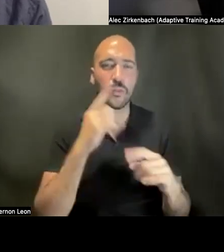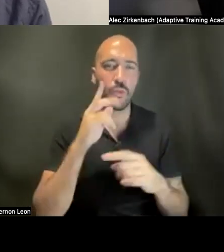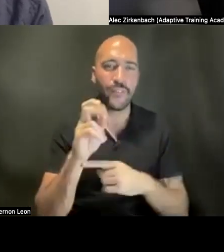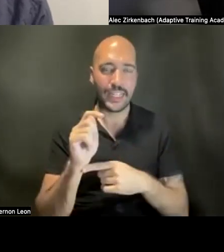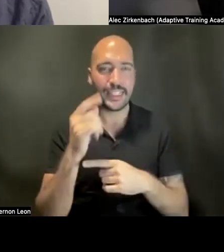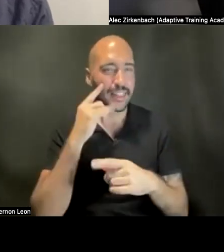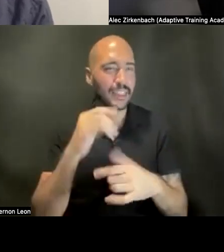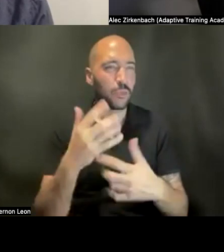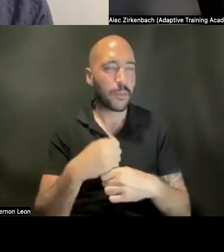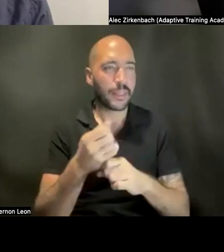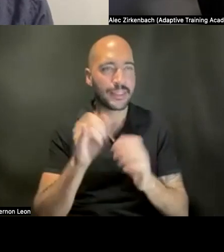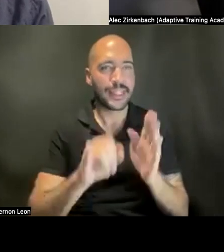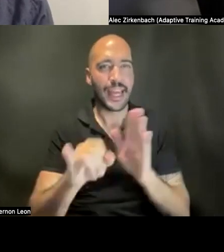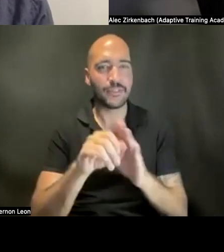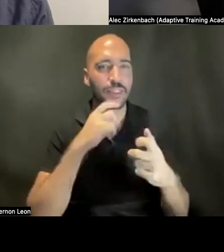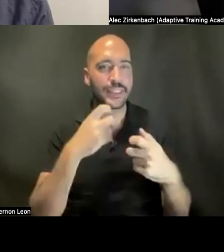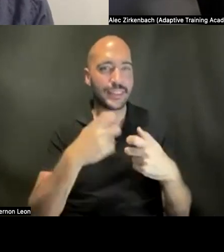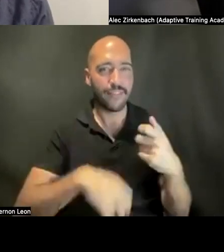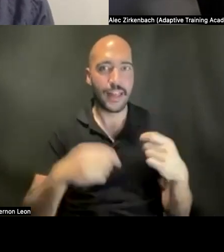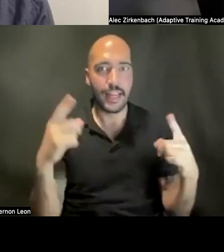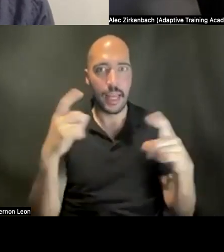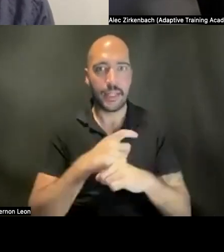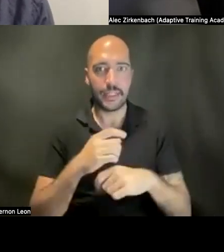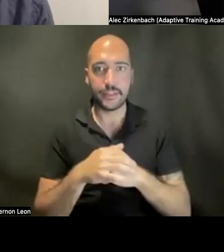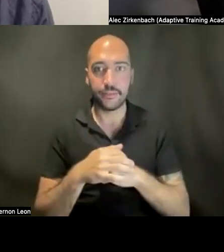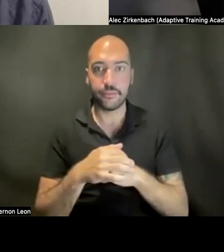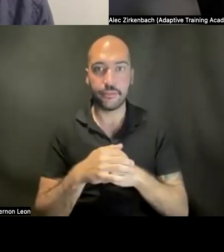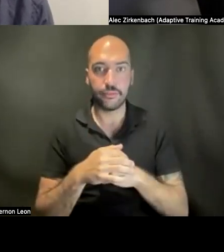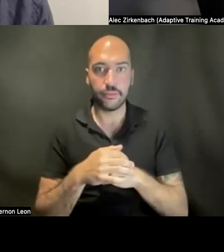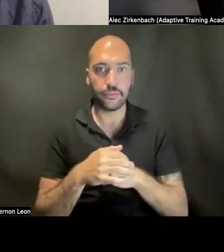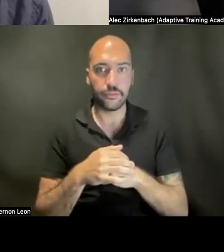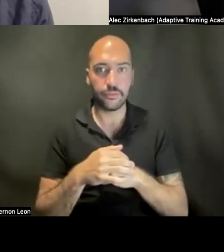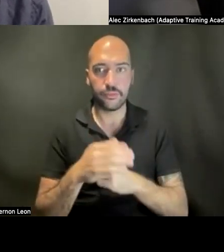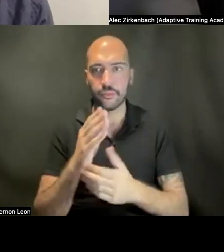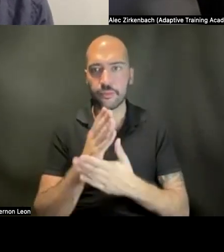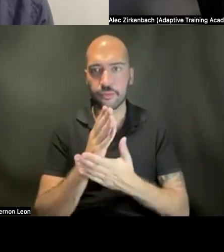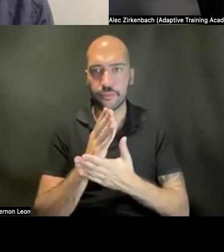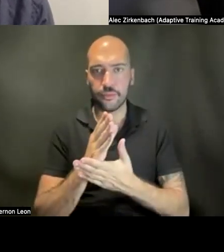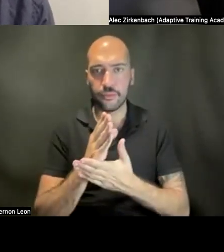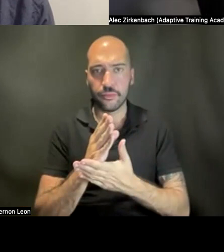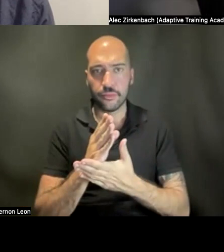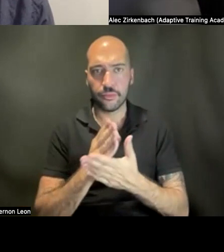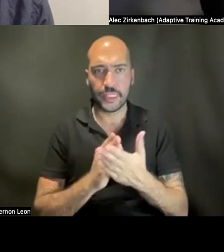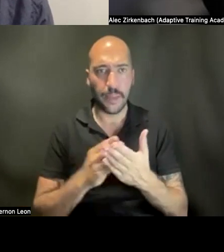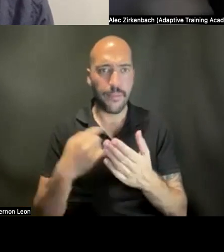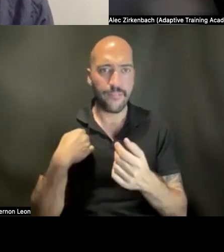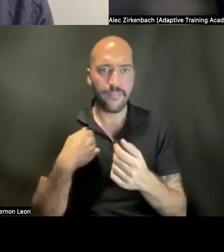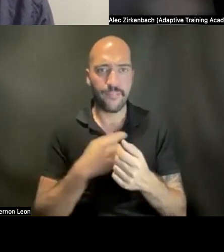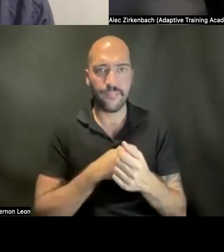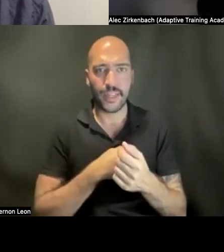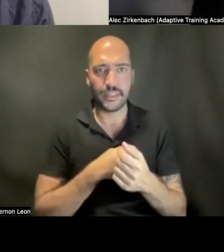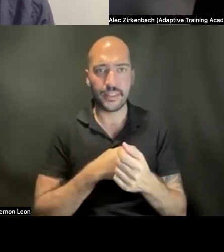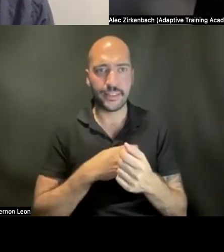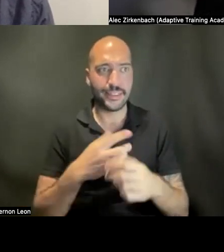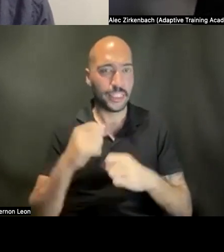what makes that identity so really difficult and complicated. Some of us, you know, sustained injuries